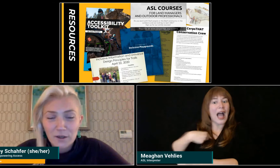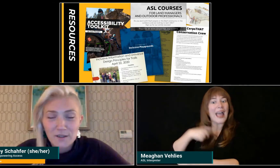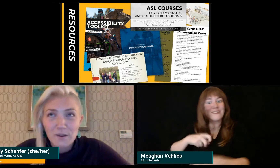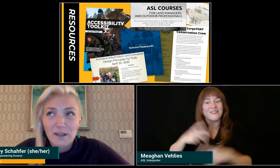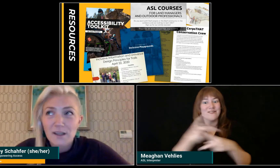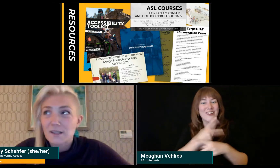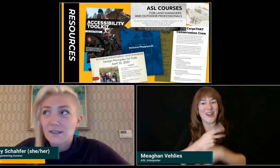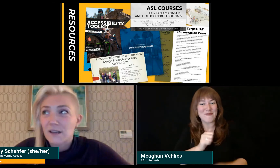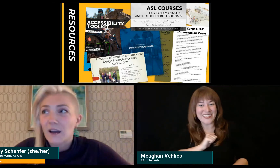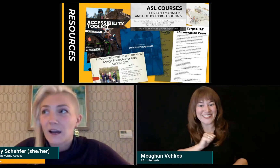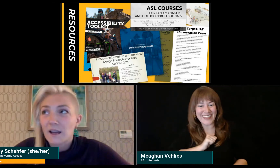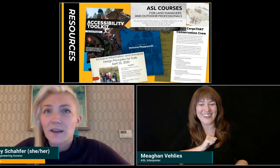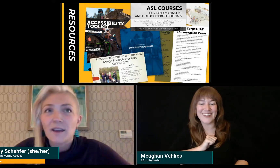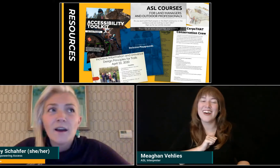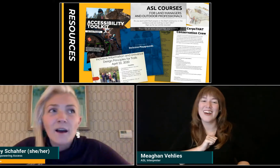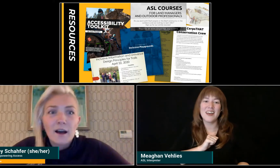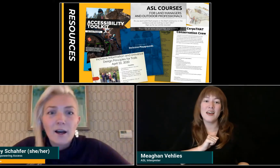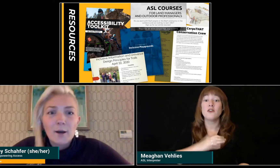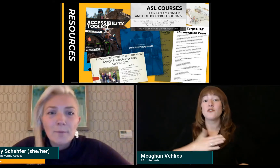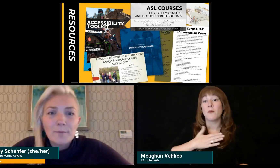my experience with it is that